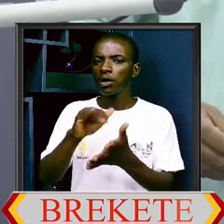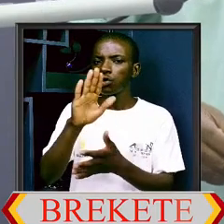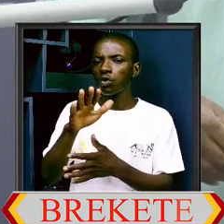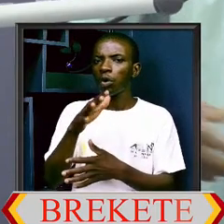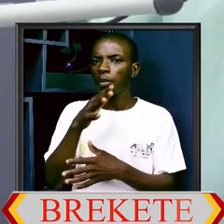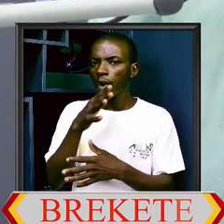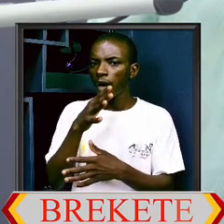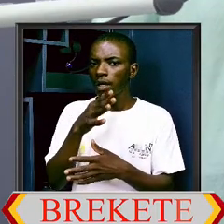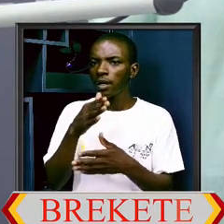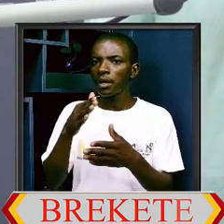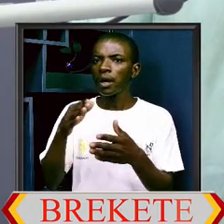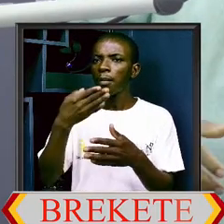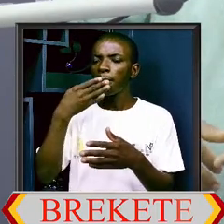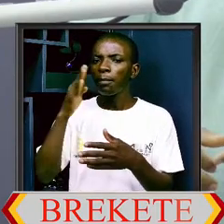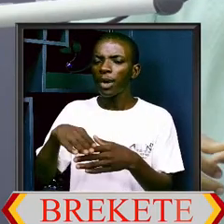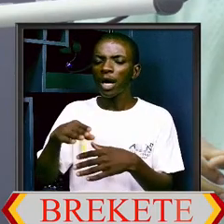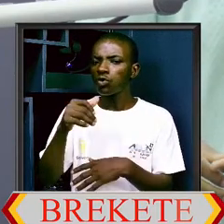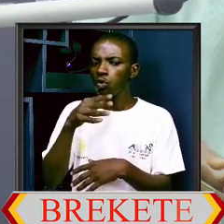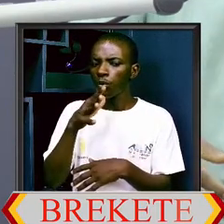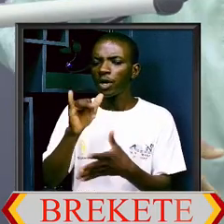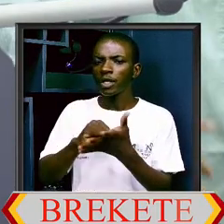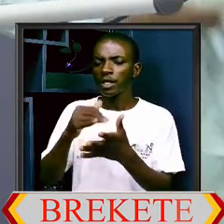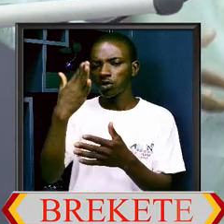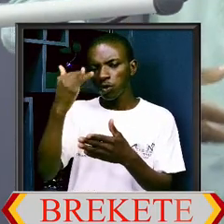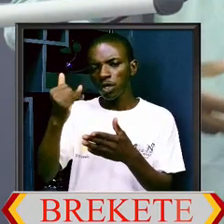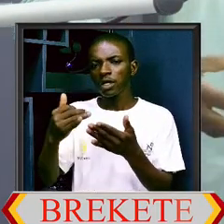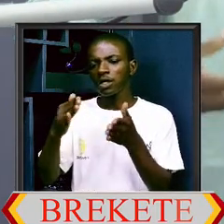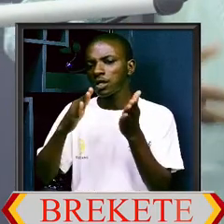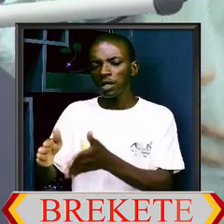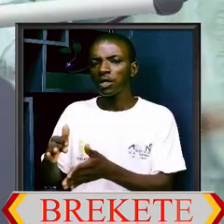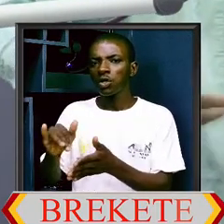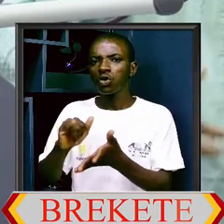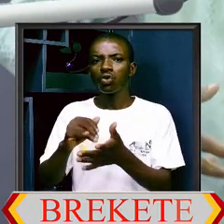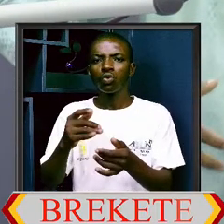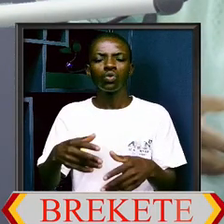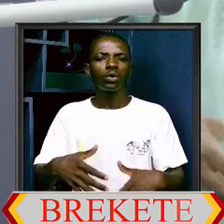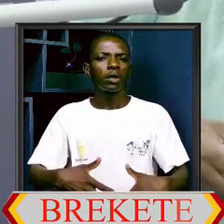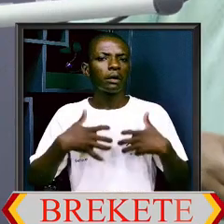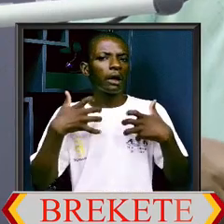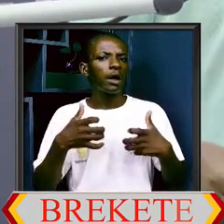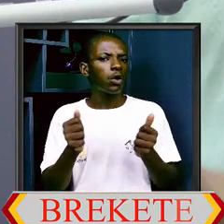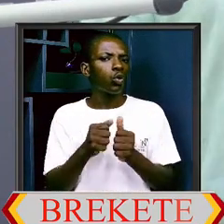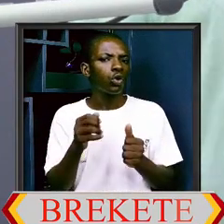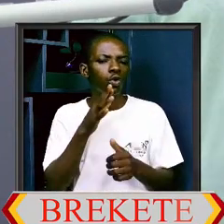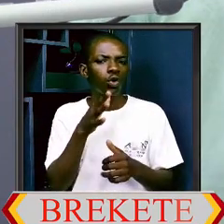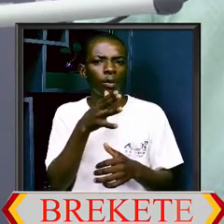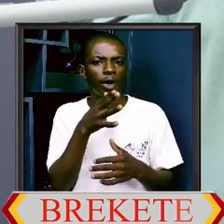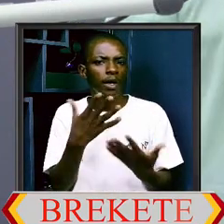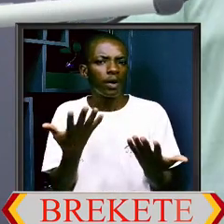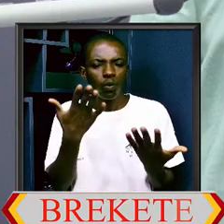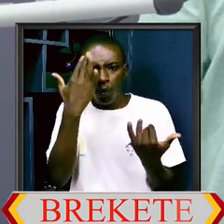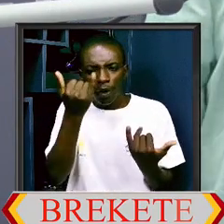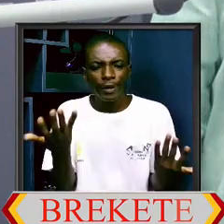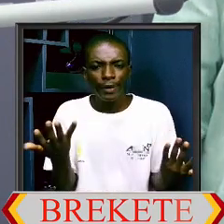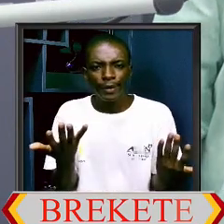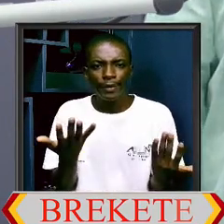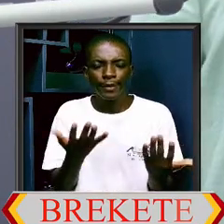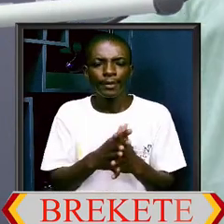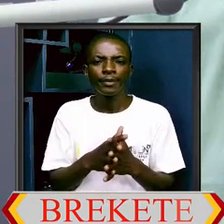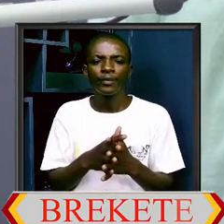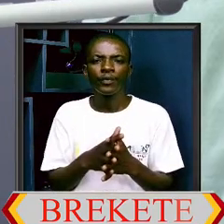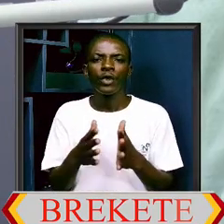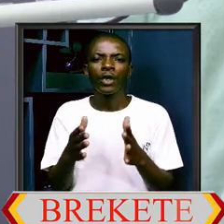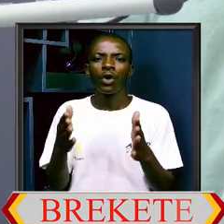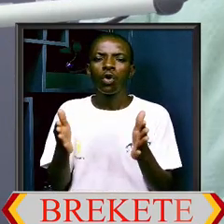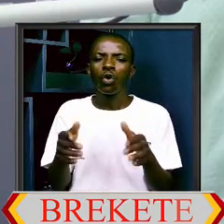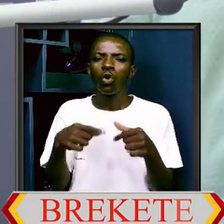mother now bad woman now make she abandon you and you will take vexation they Vex with your mother ah